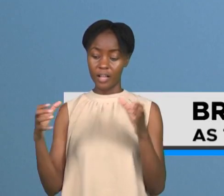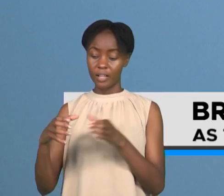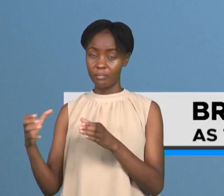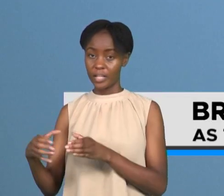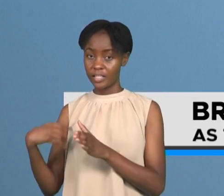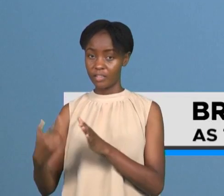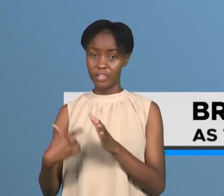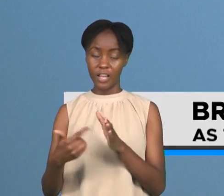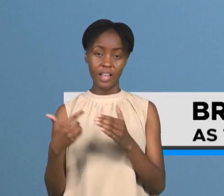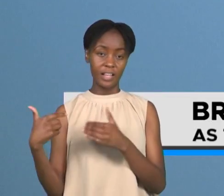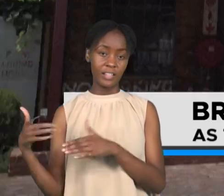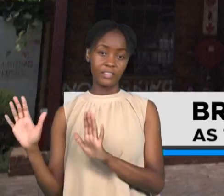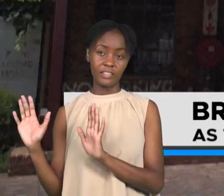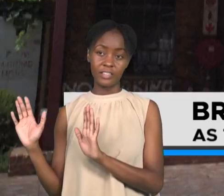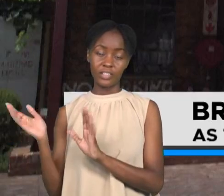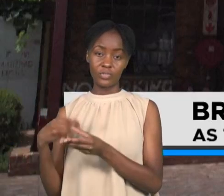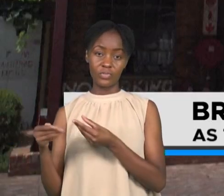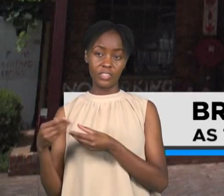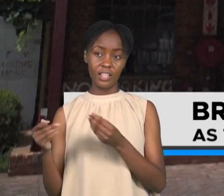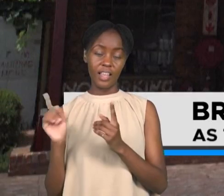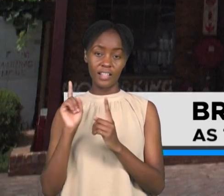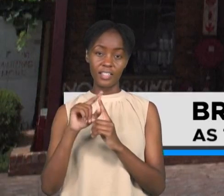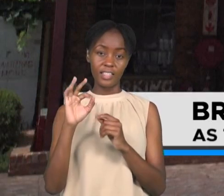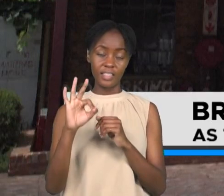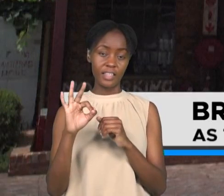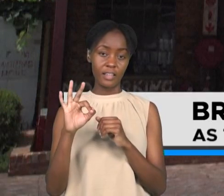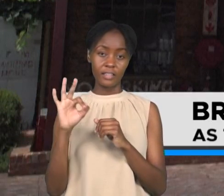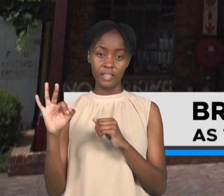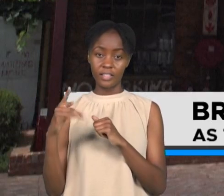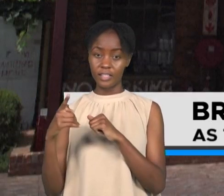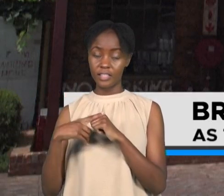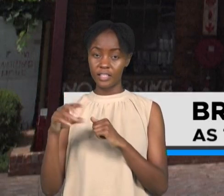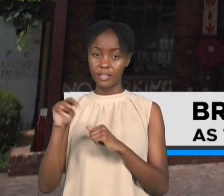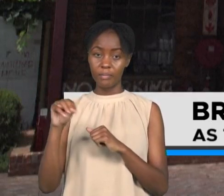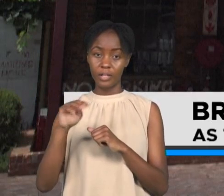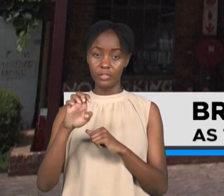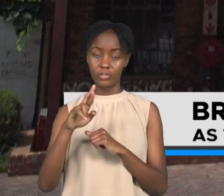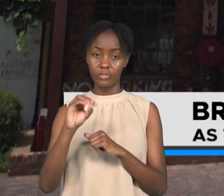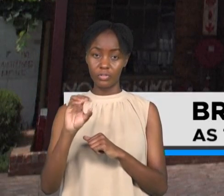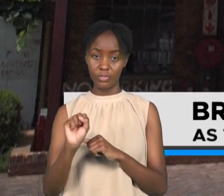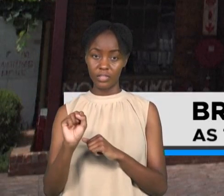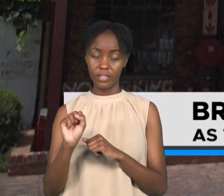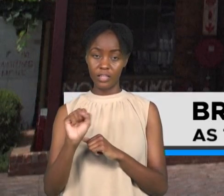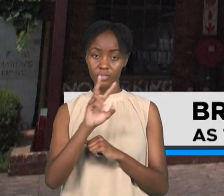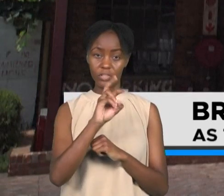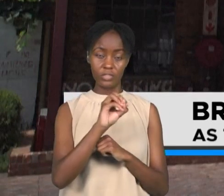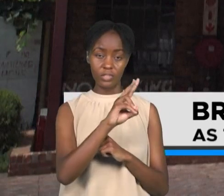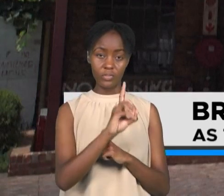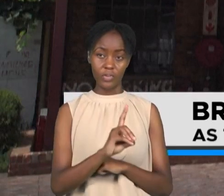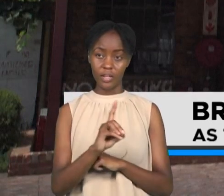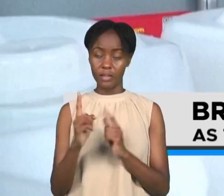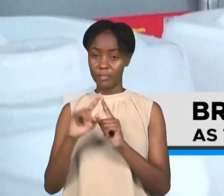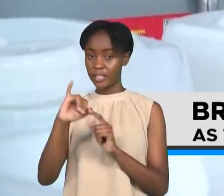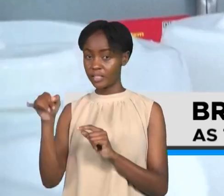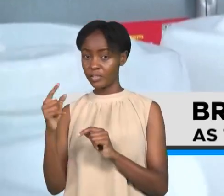abandoning an investment of more than 136 million euros planned for 2021. On January 15th, President